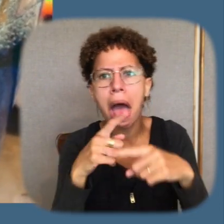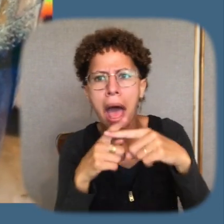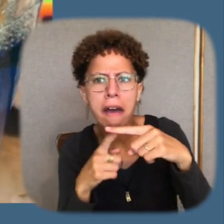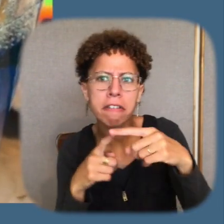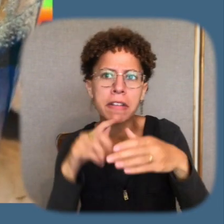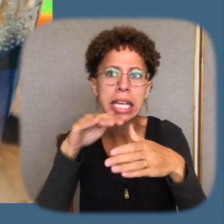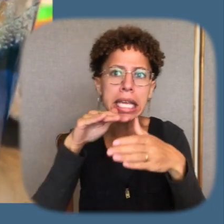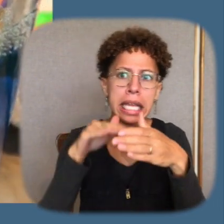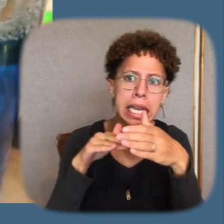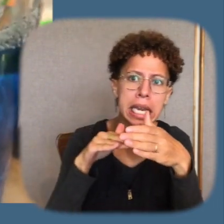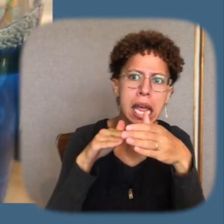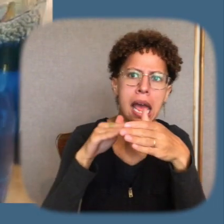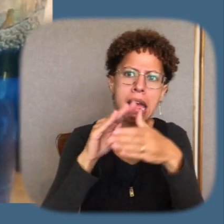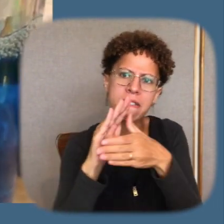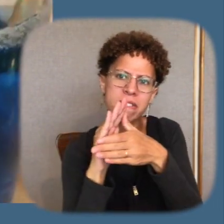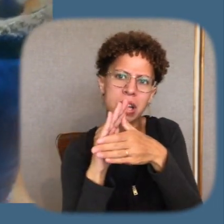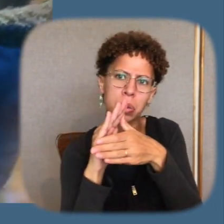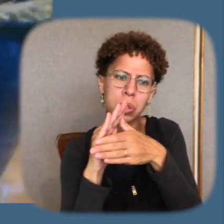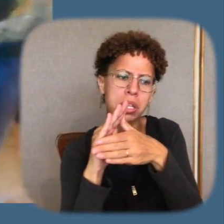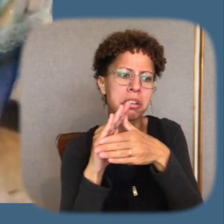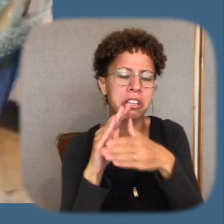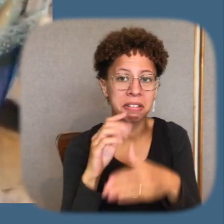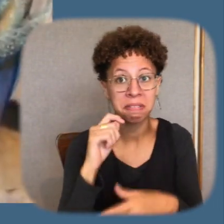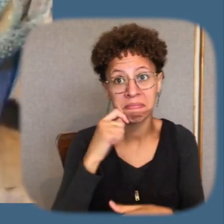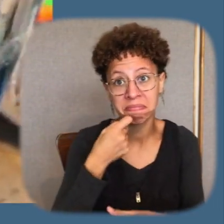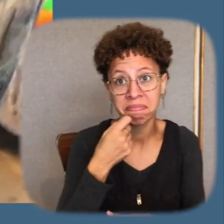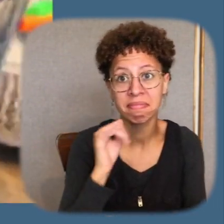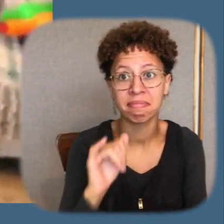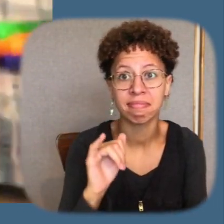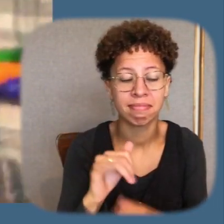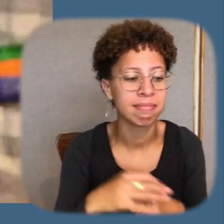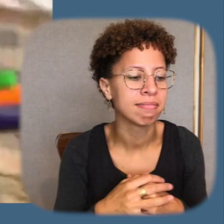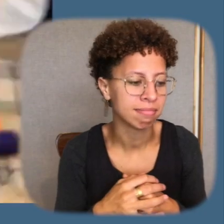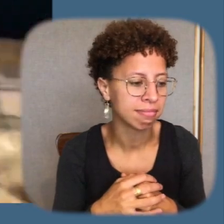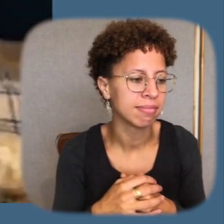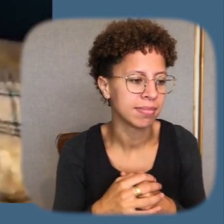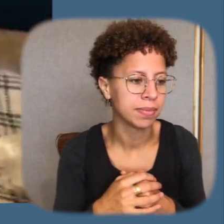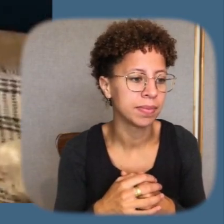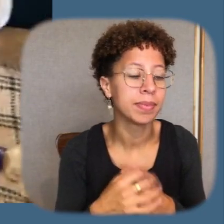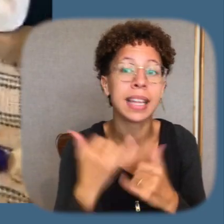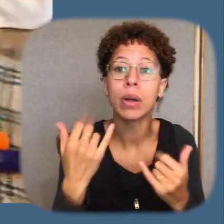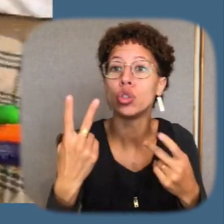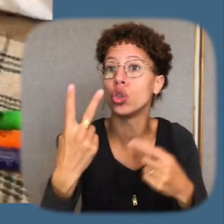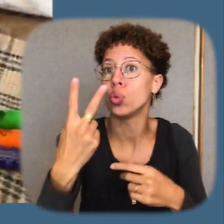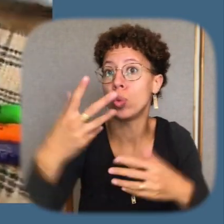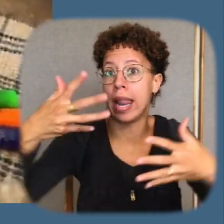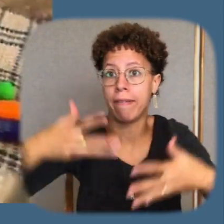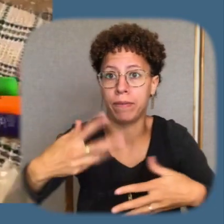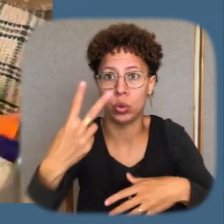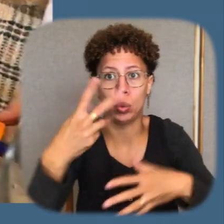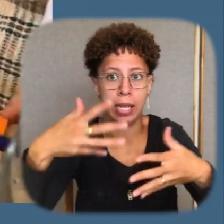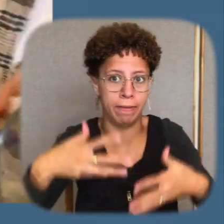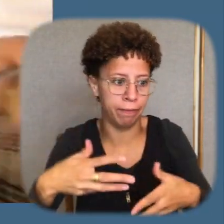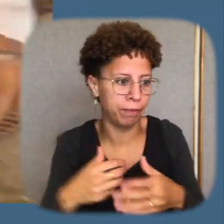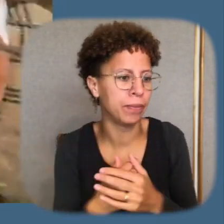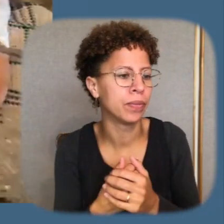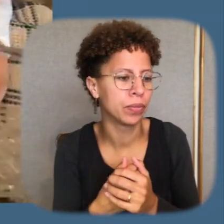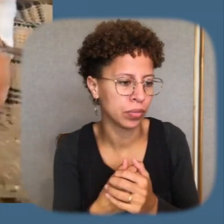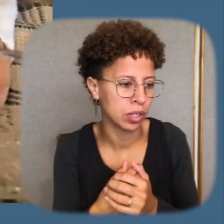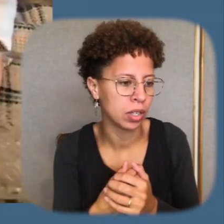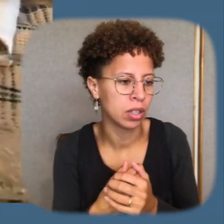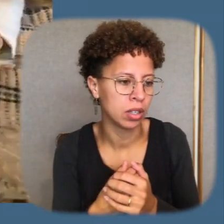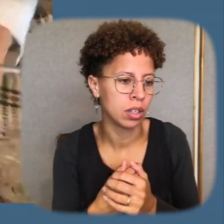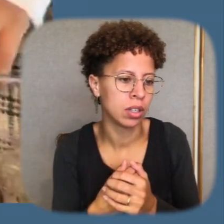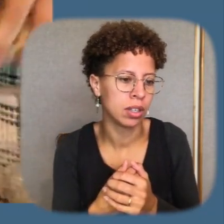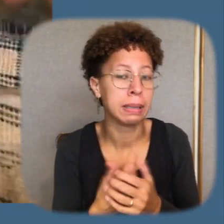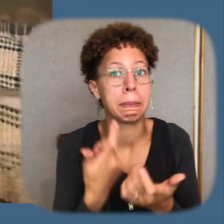Halfway in and halfway out. That's pretty cool. All right, looks like you have 2 objects left to try out. Well,